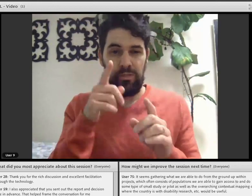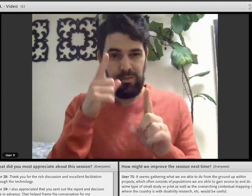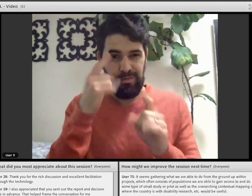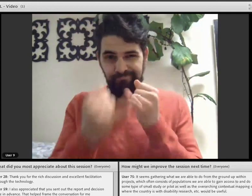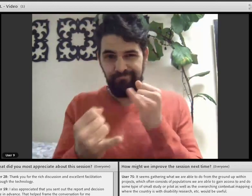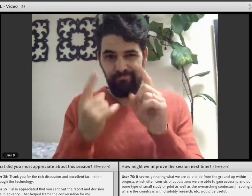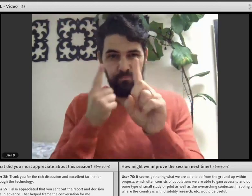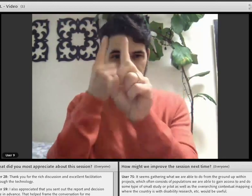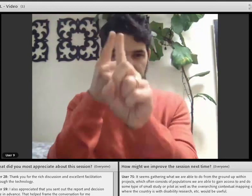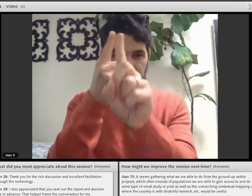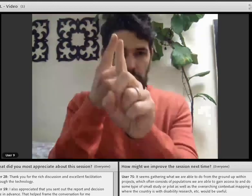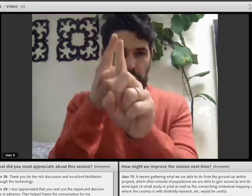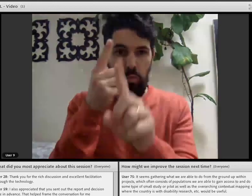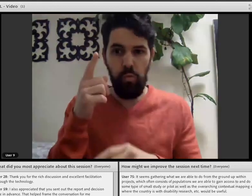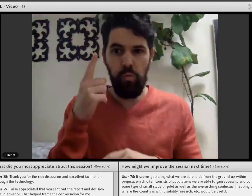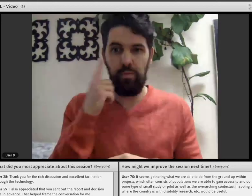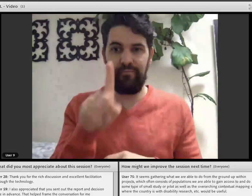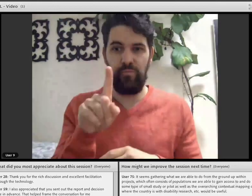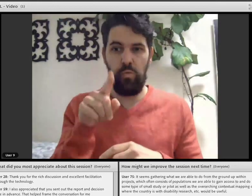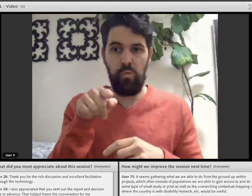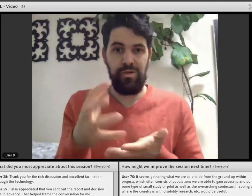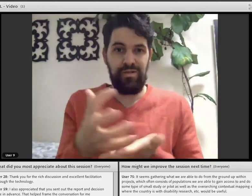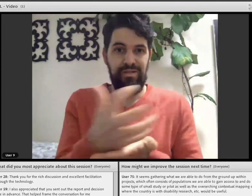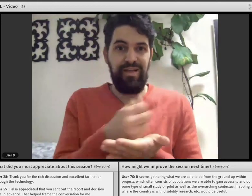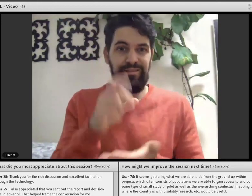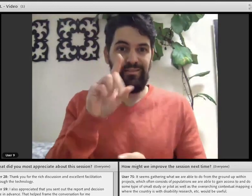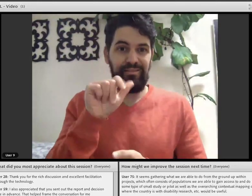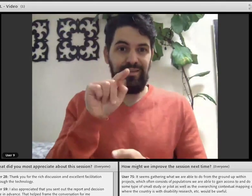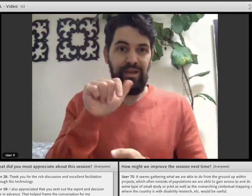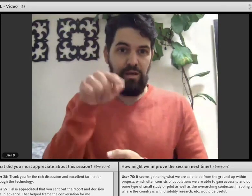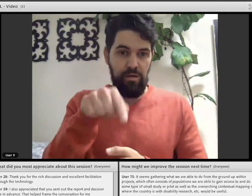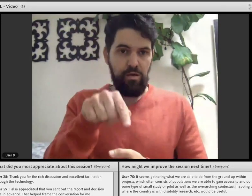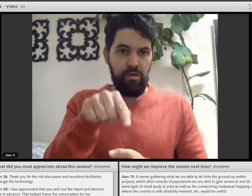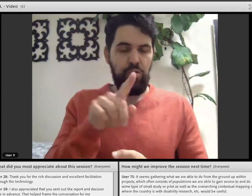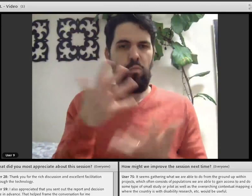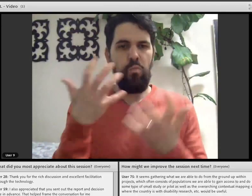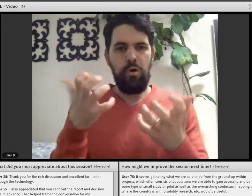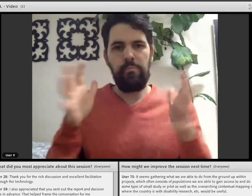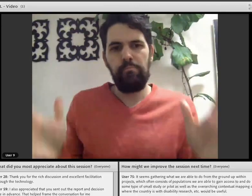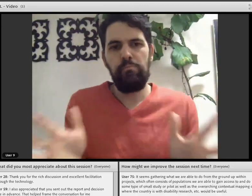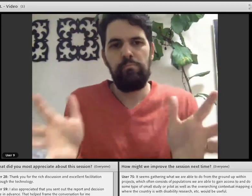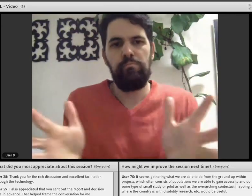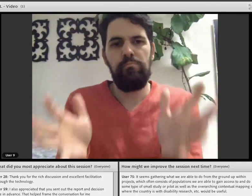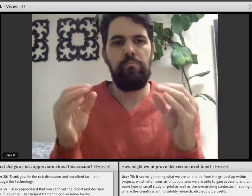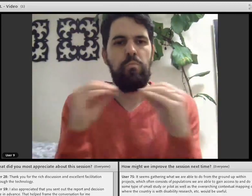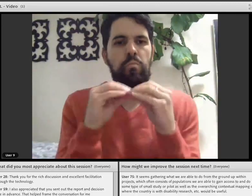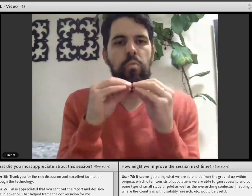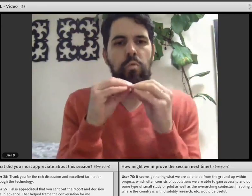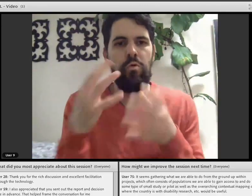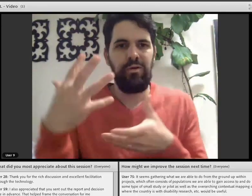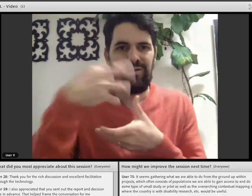purpose in mind when using this decision tree to find the tools to best suit your needs.